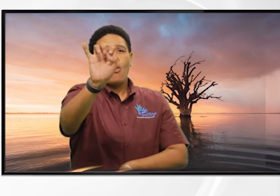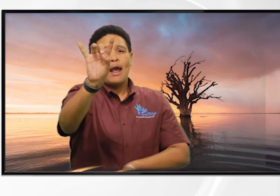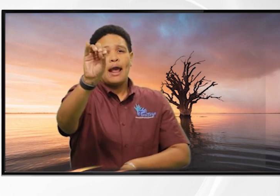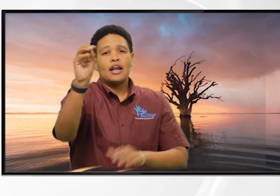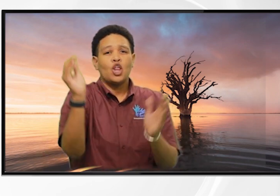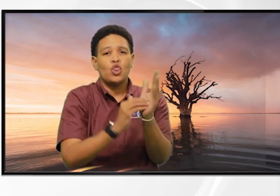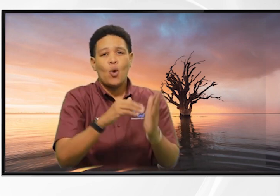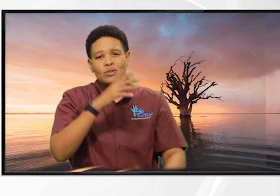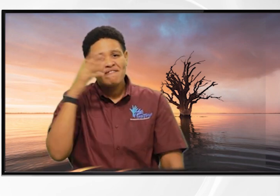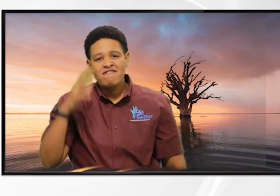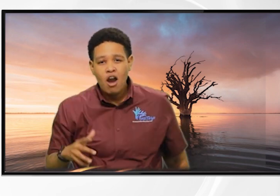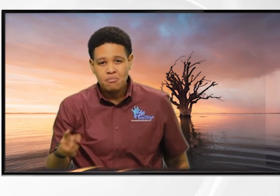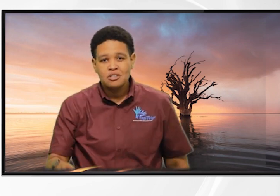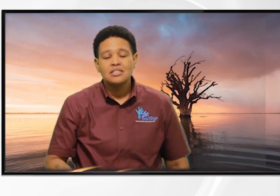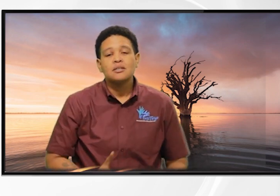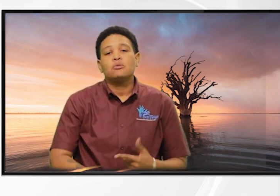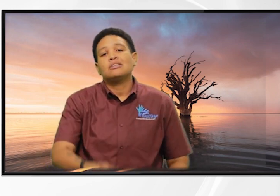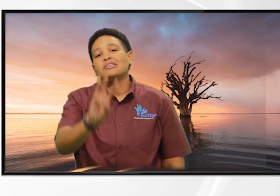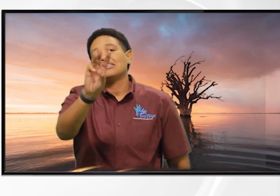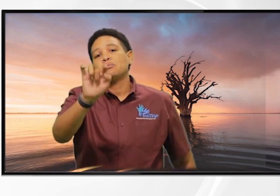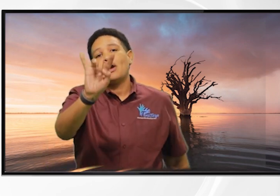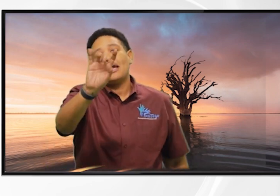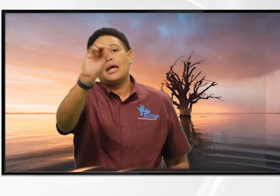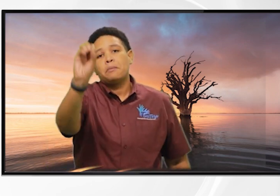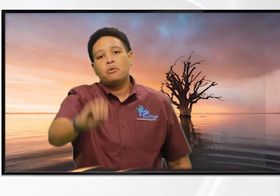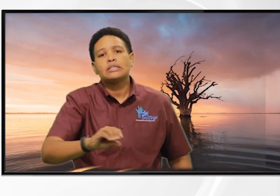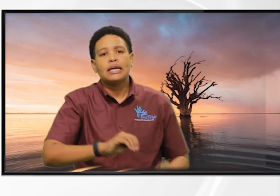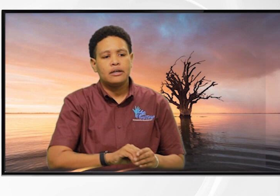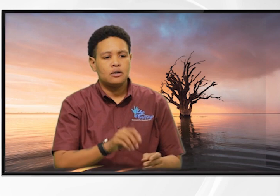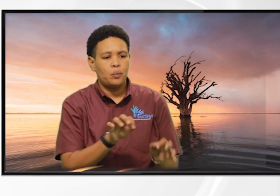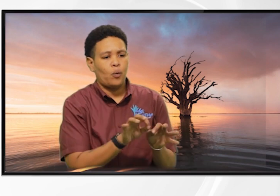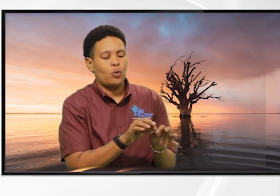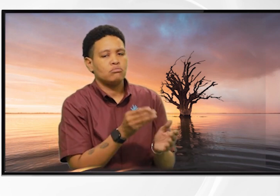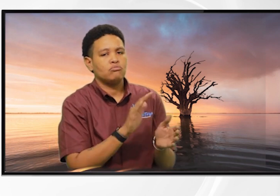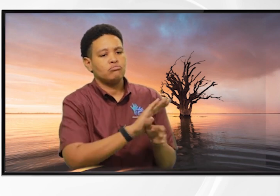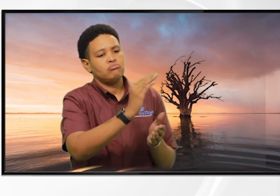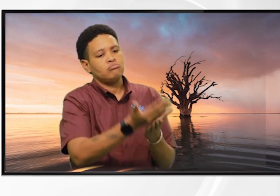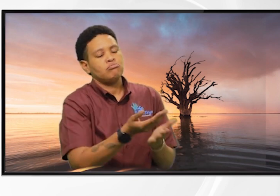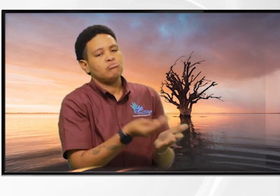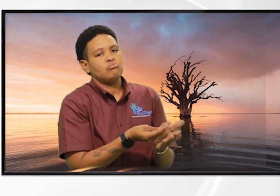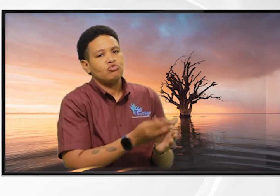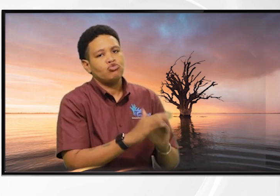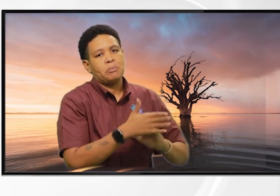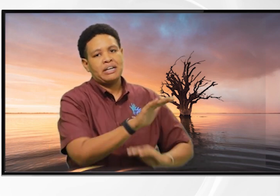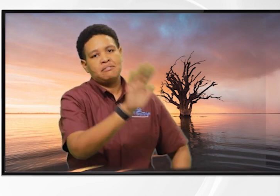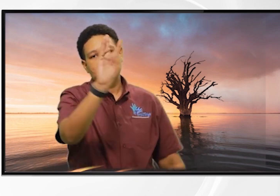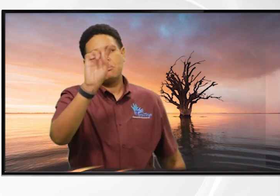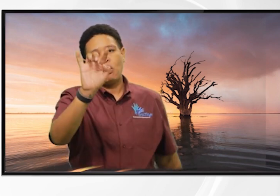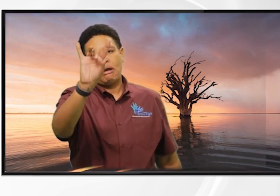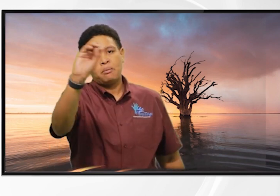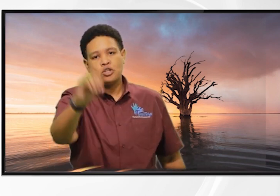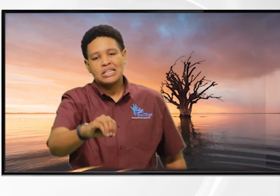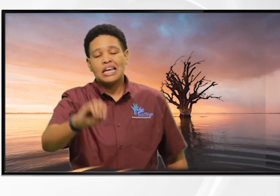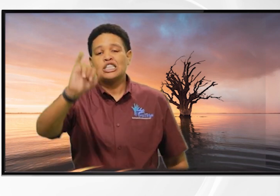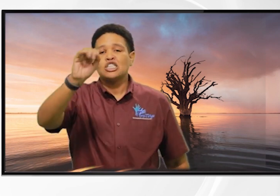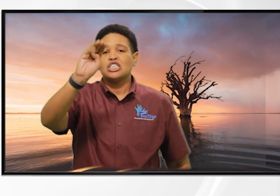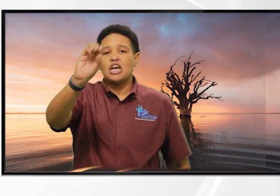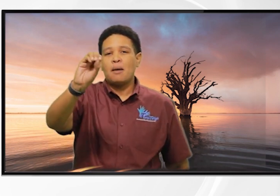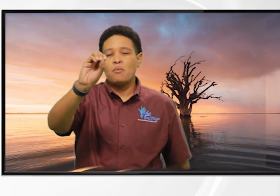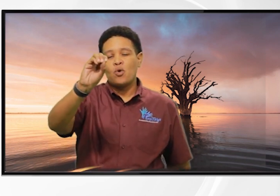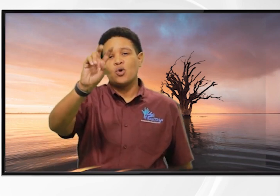farmers and a 6.8% share in gross domestic product. JAMPRO 2017,